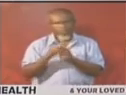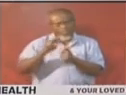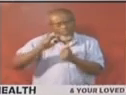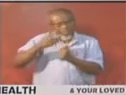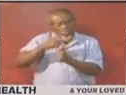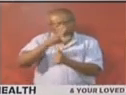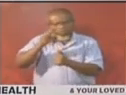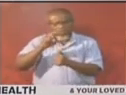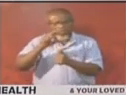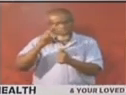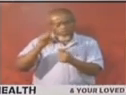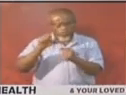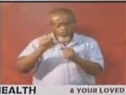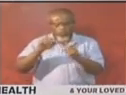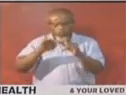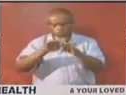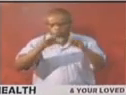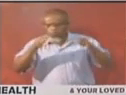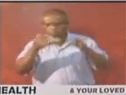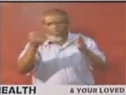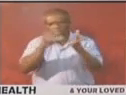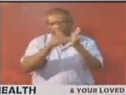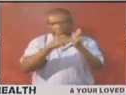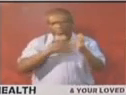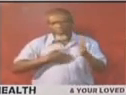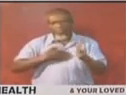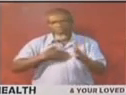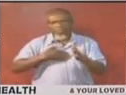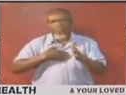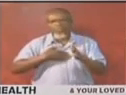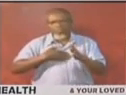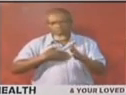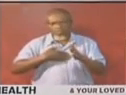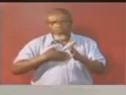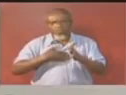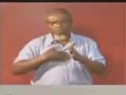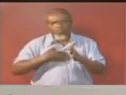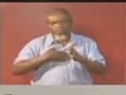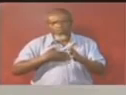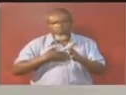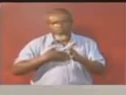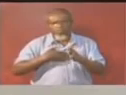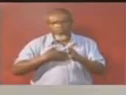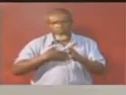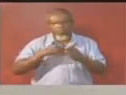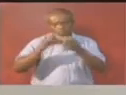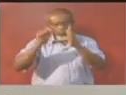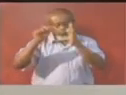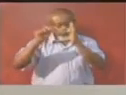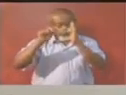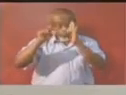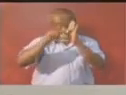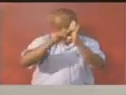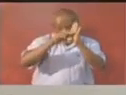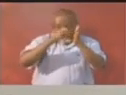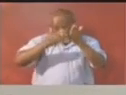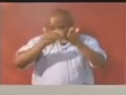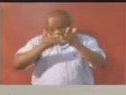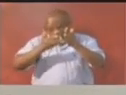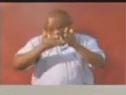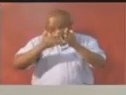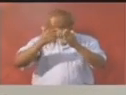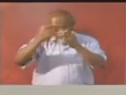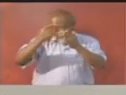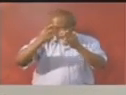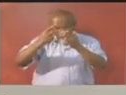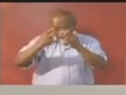week-on-week graph that we would have had from my slide set. I think it was slide number, 3, 1, 2,